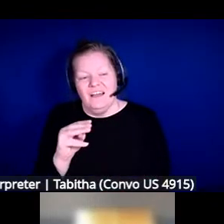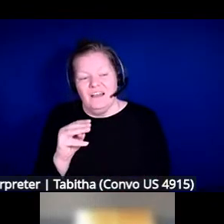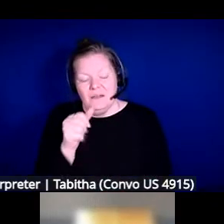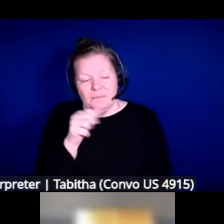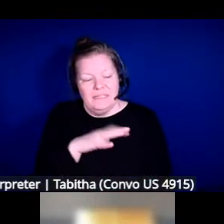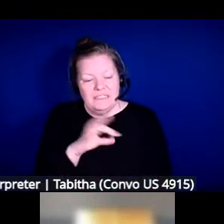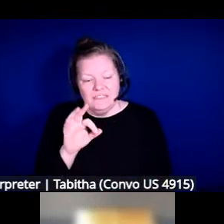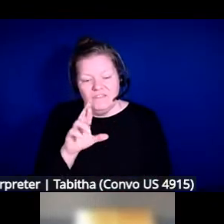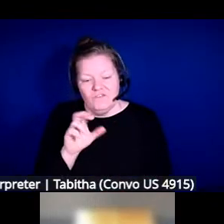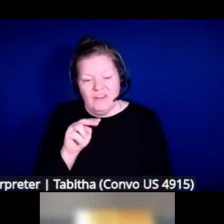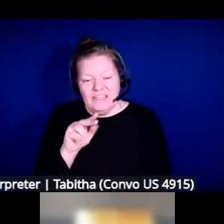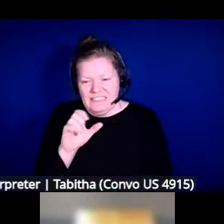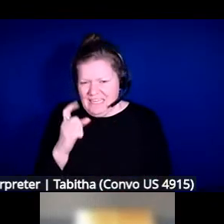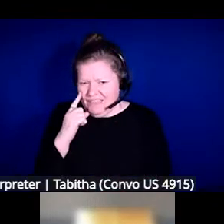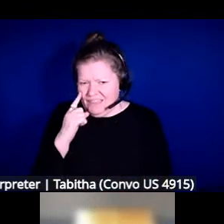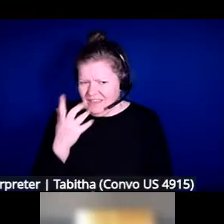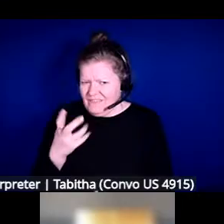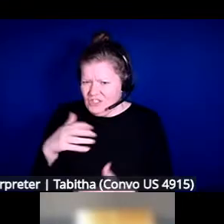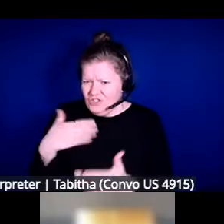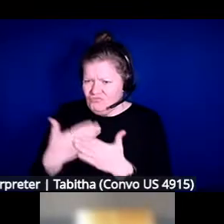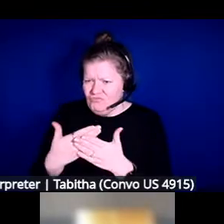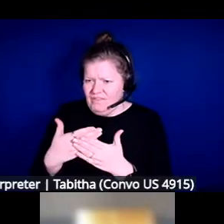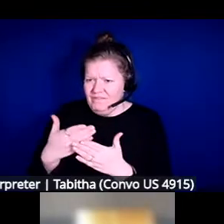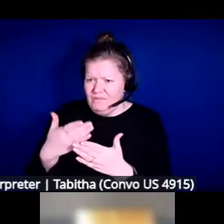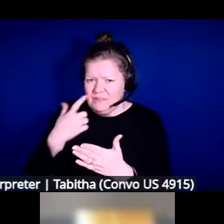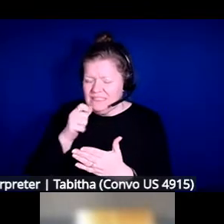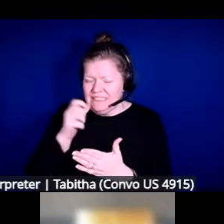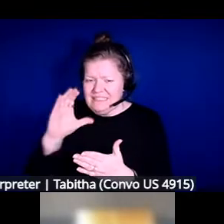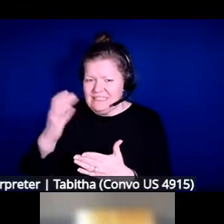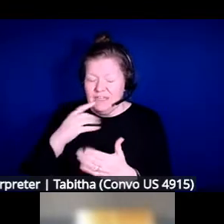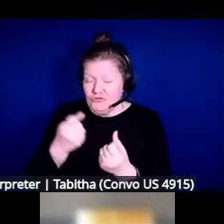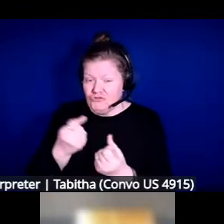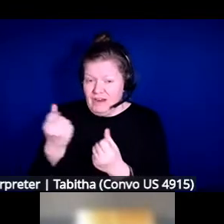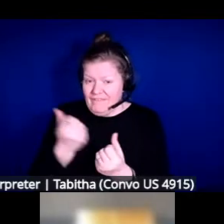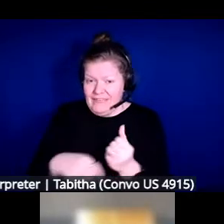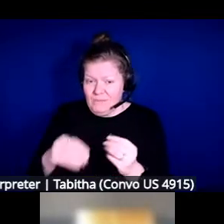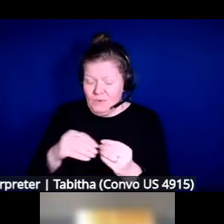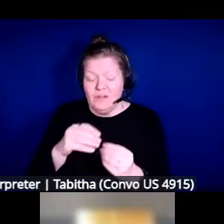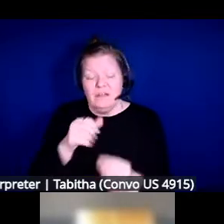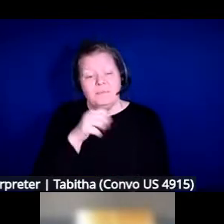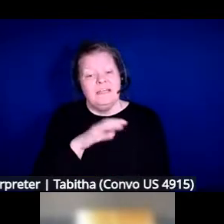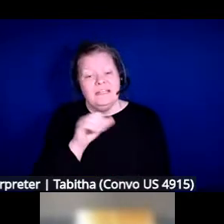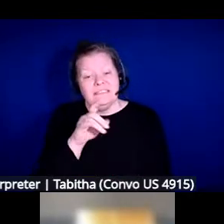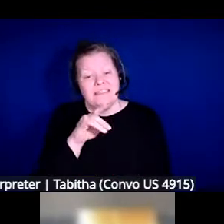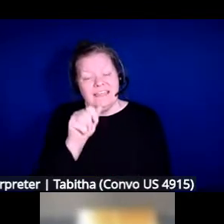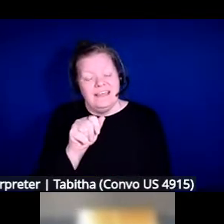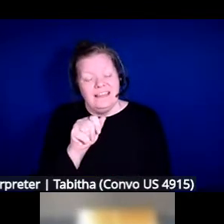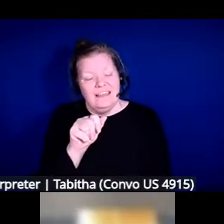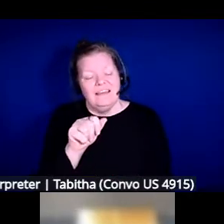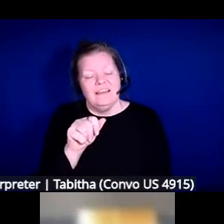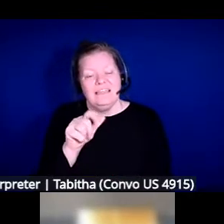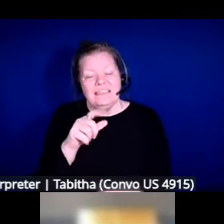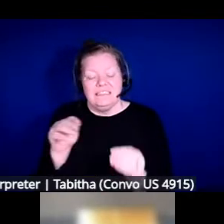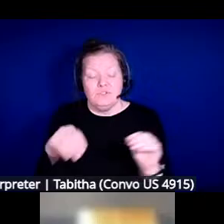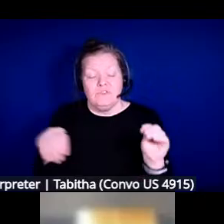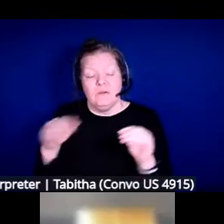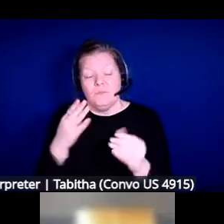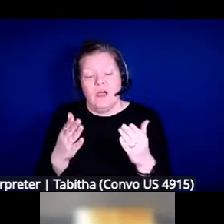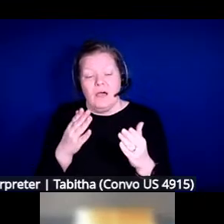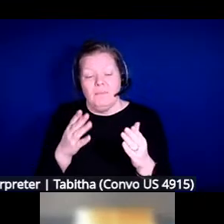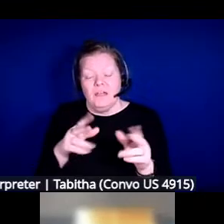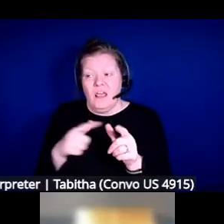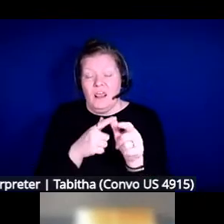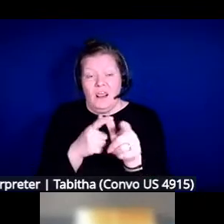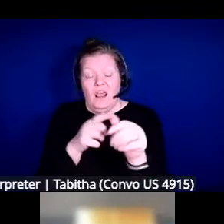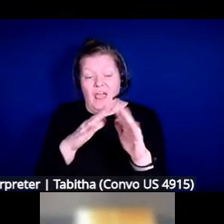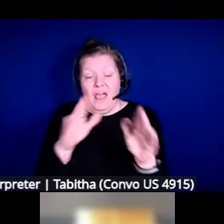Miss Francine, I think you've made it to your destination because it didn't sound like you were driving. Miss Adela is up and moving around. She's probably running around her house, which is